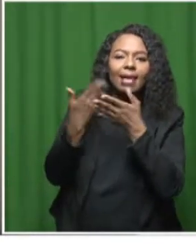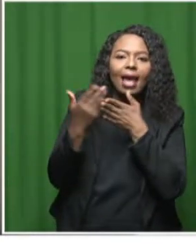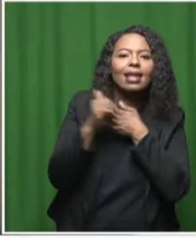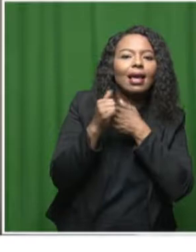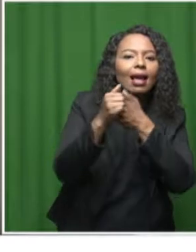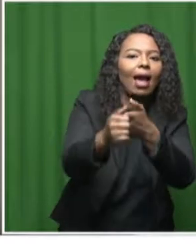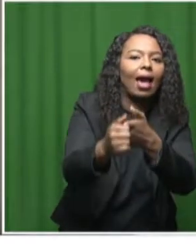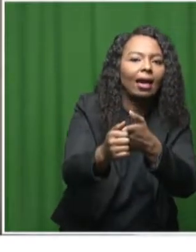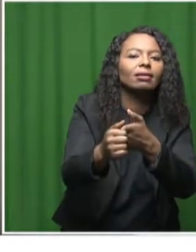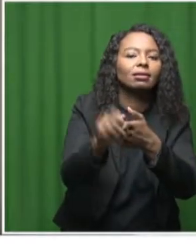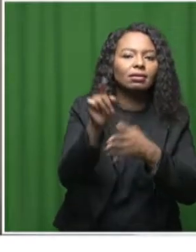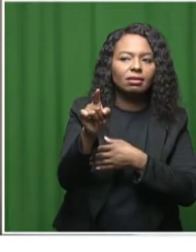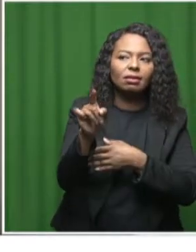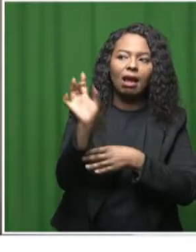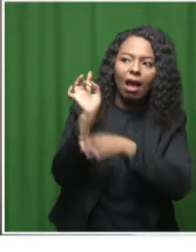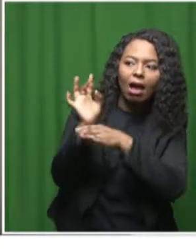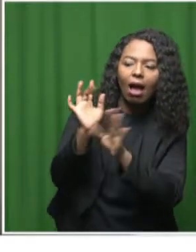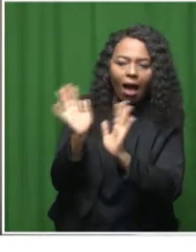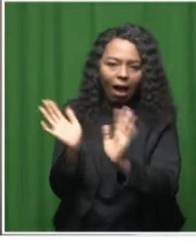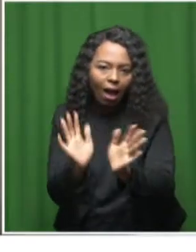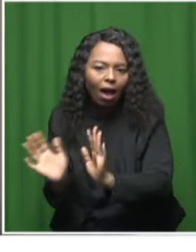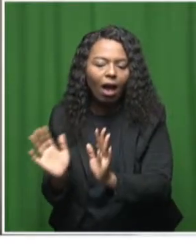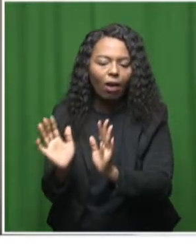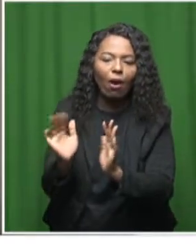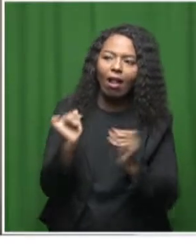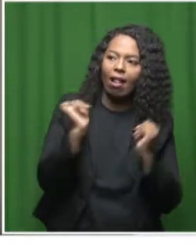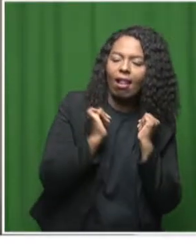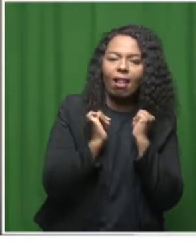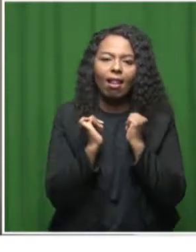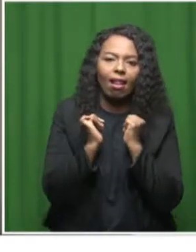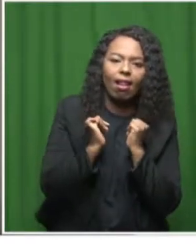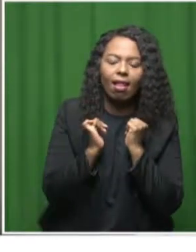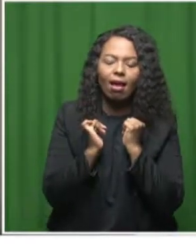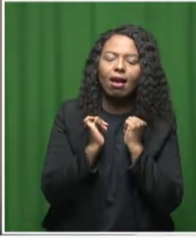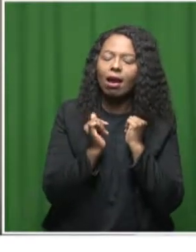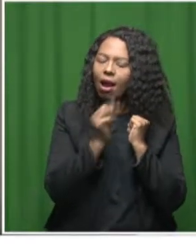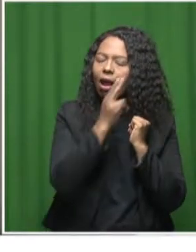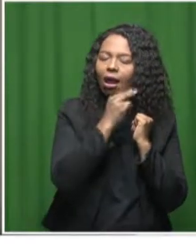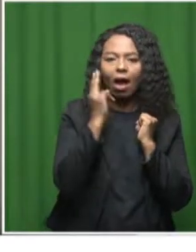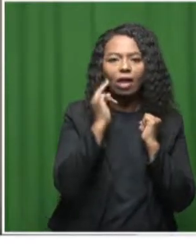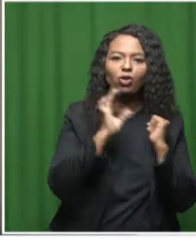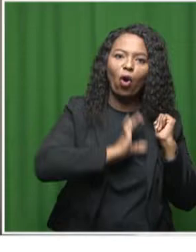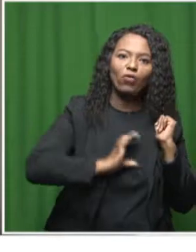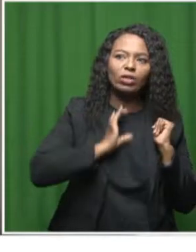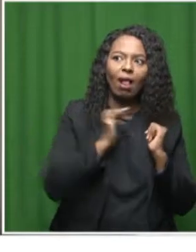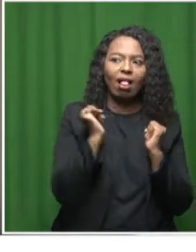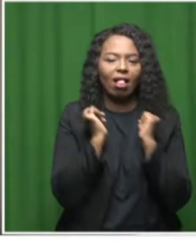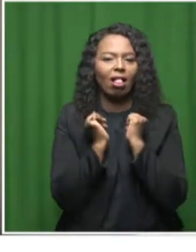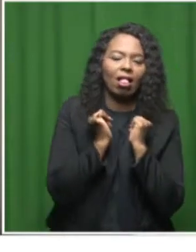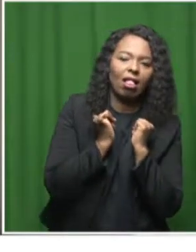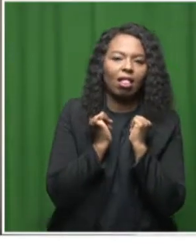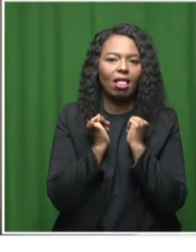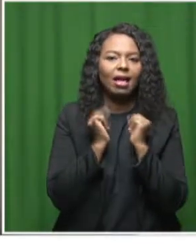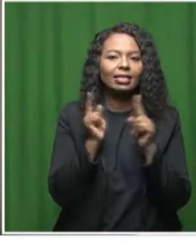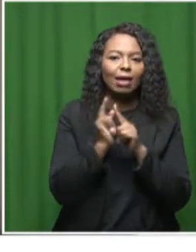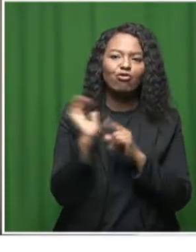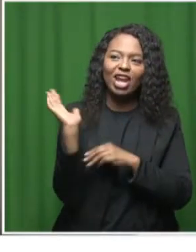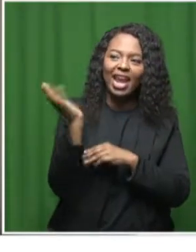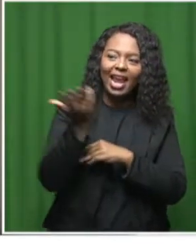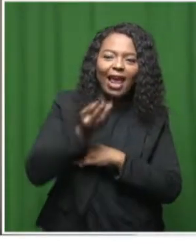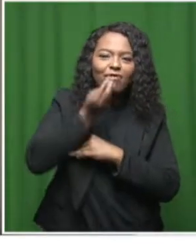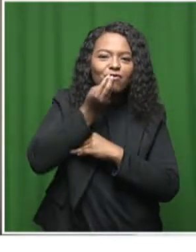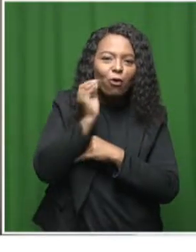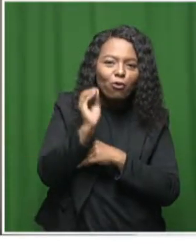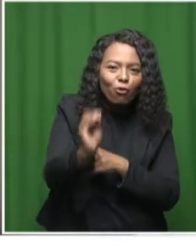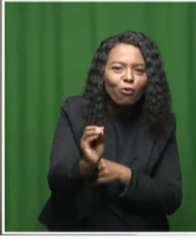set up camp for you, and it's kind of like glamping. It's a really comfortable camping experience. And the guides do all the catering for you. Your tents are